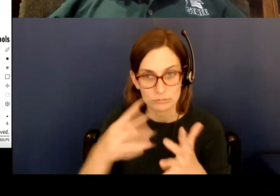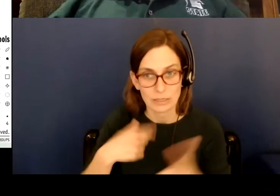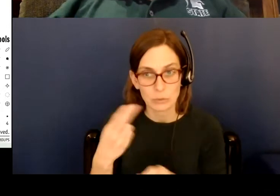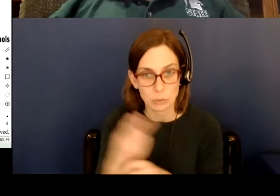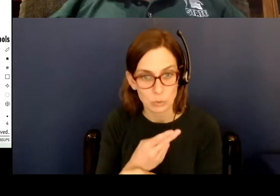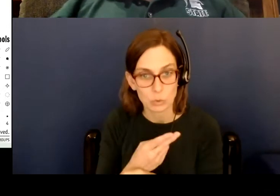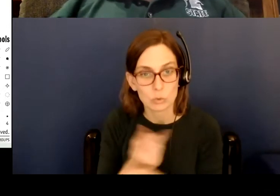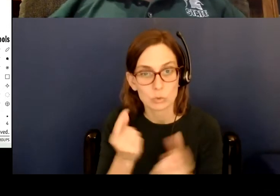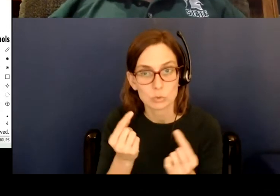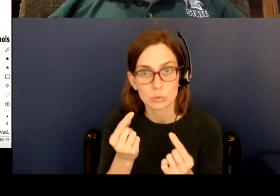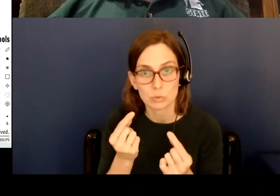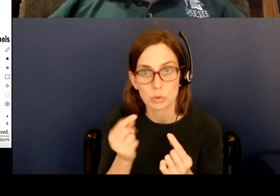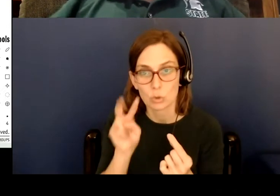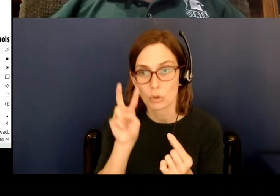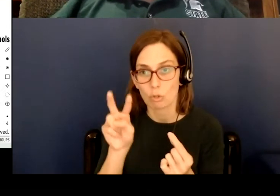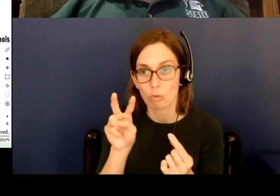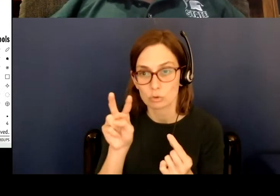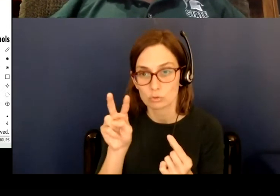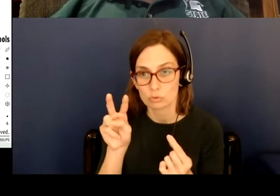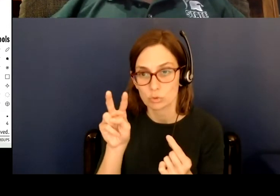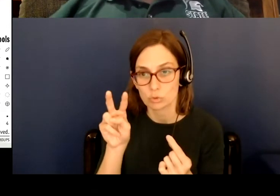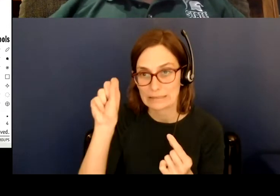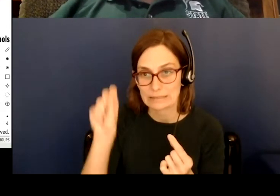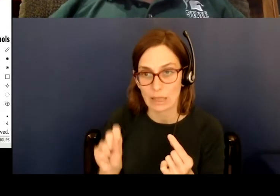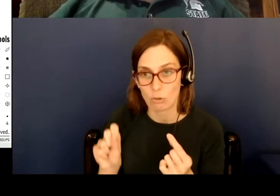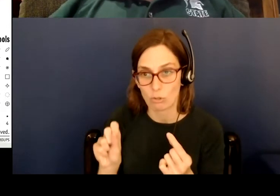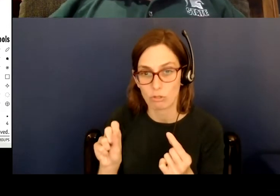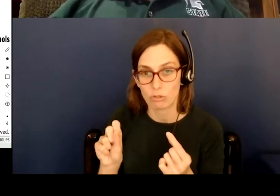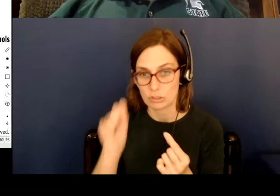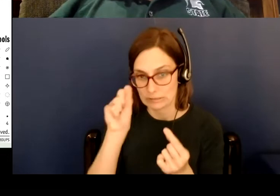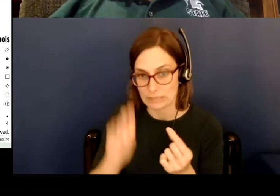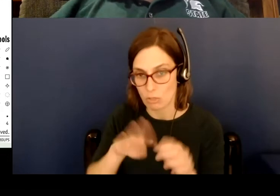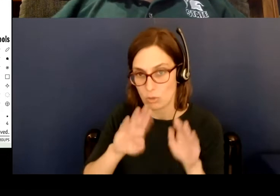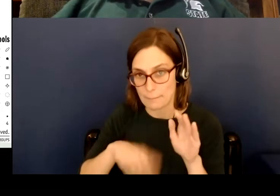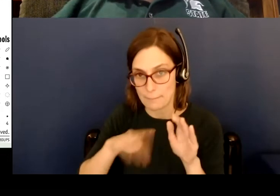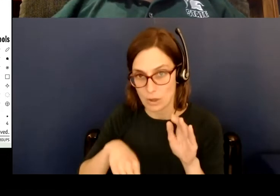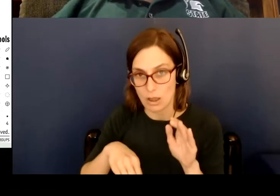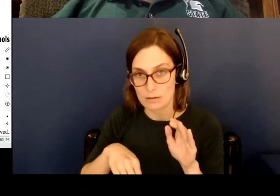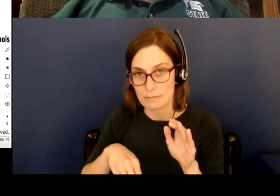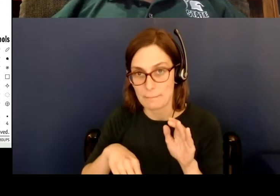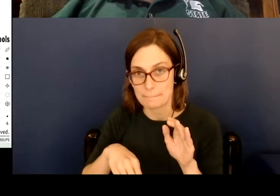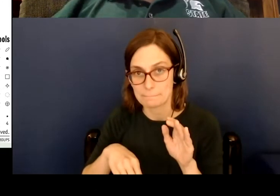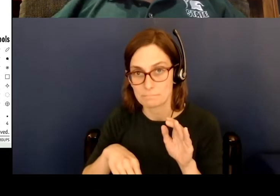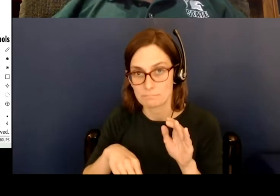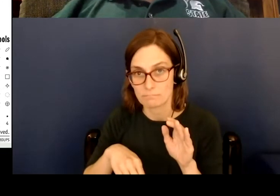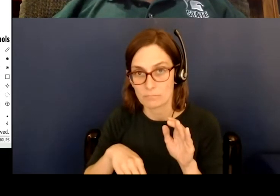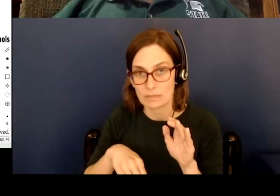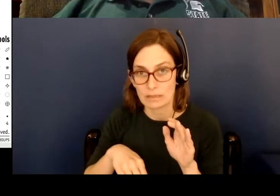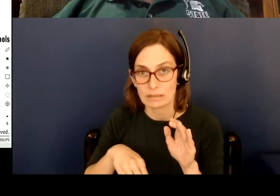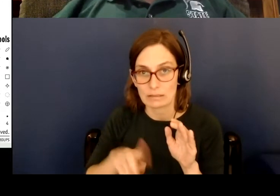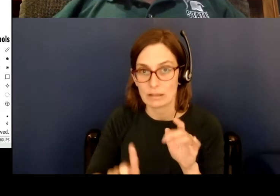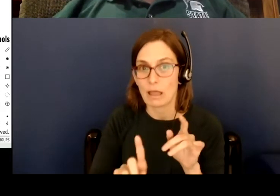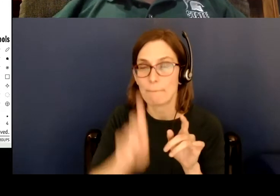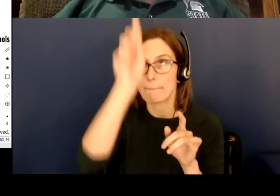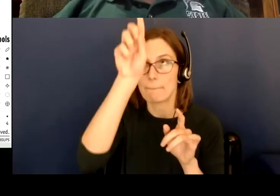grab it and you look to the south. So you put the south right at the bottom. And up at the sky, this is the zenith, the point